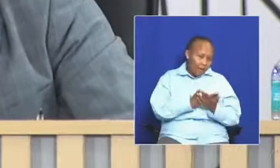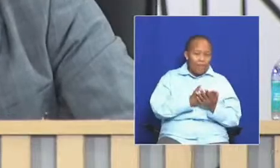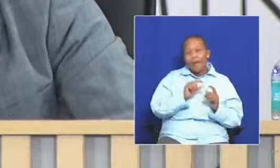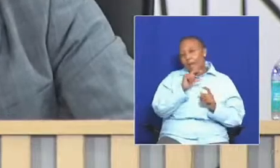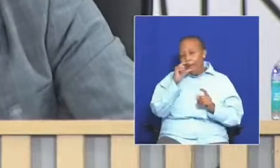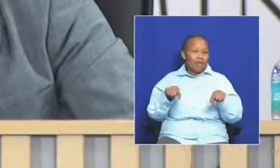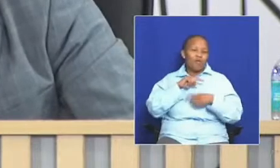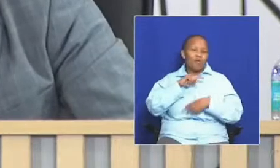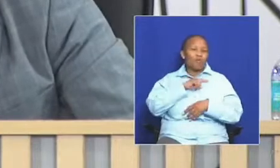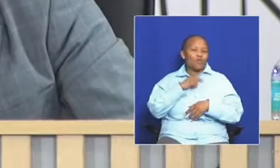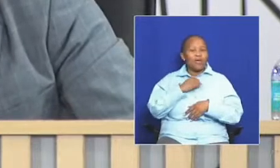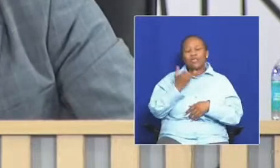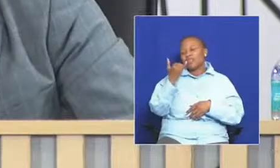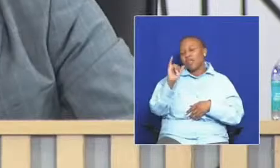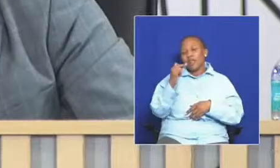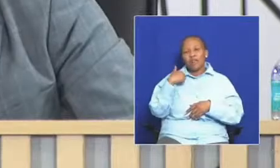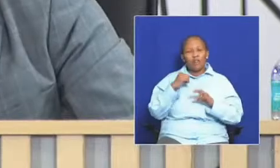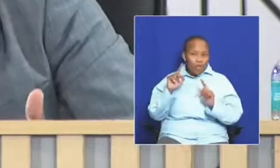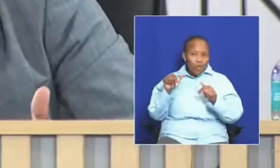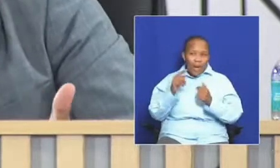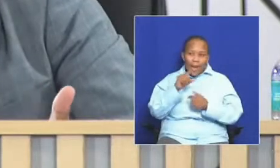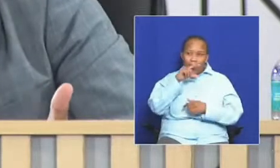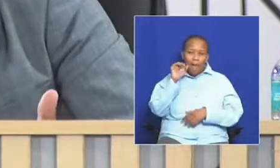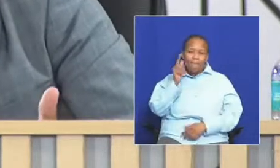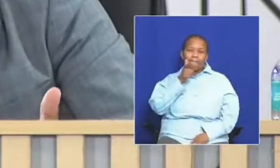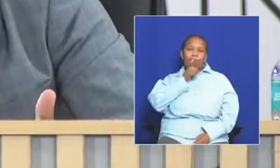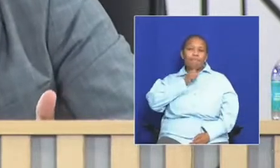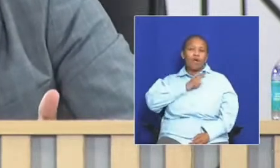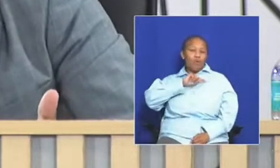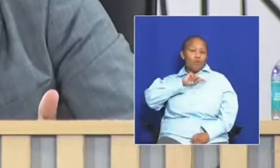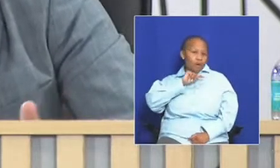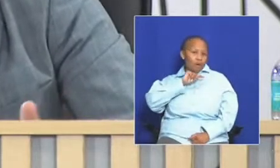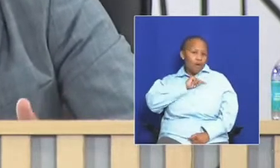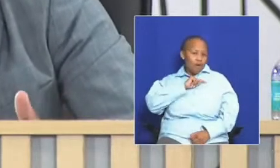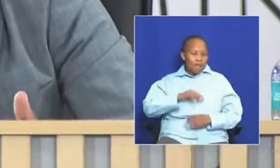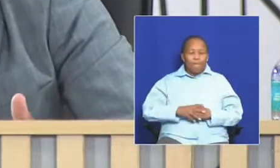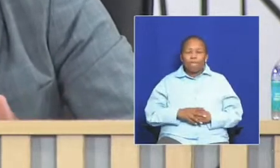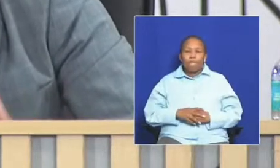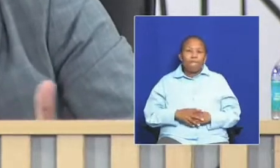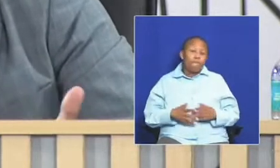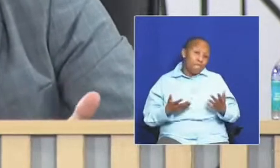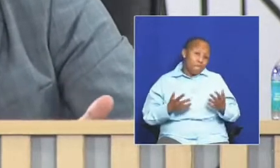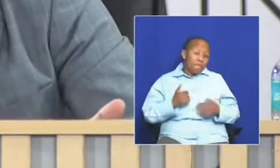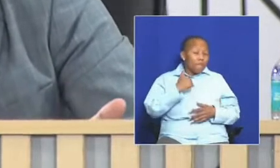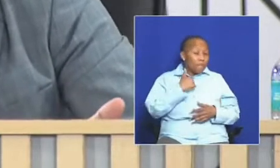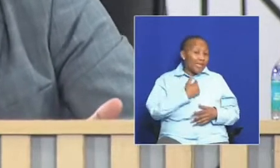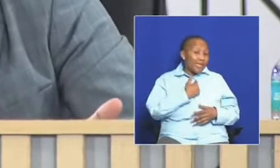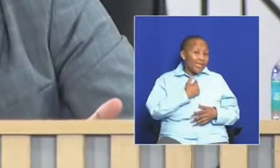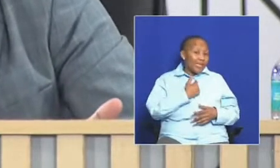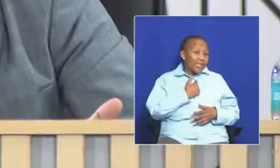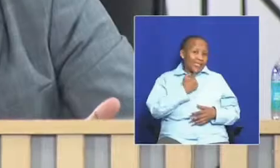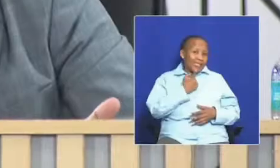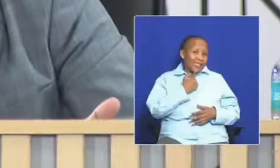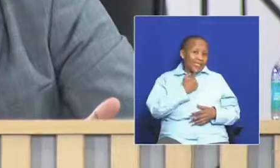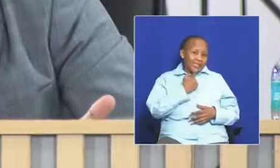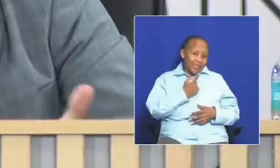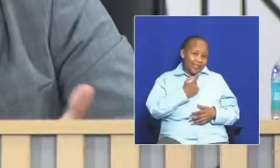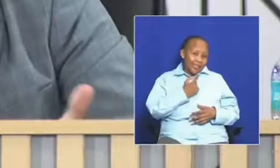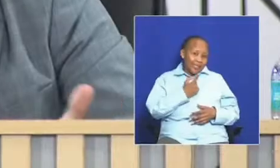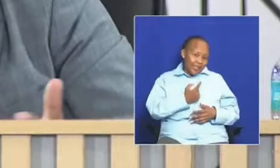investigation. I can give you Why the name of can't the you company. give the name? Chances are I might be investigated. We cannot rule out that I'm not investigated.